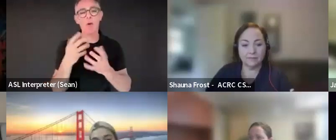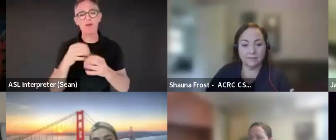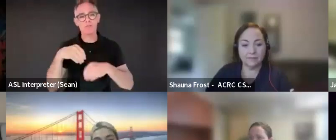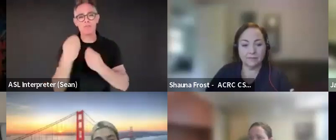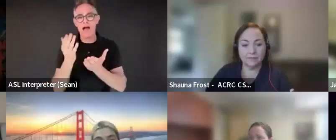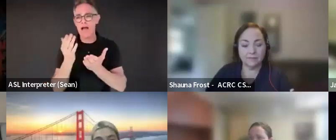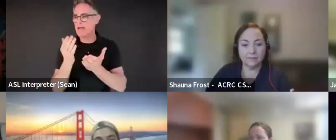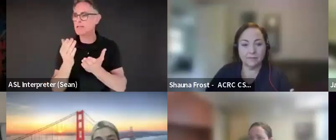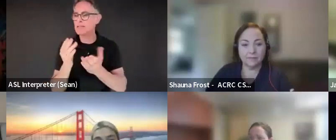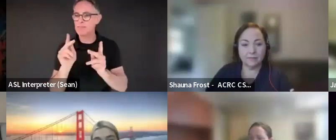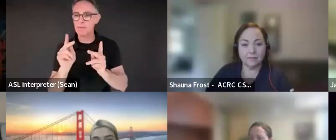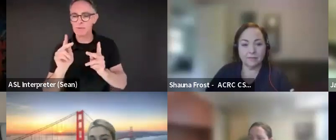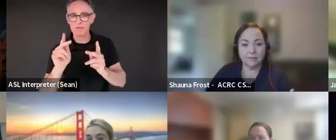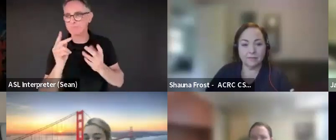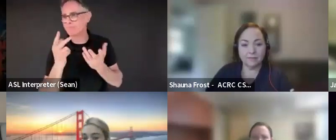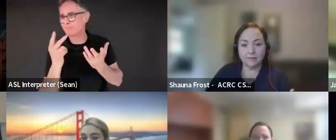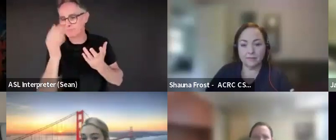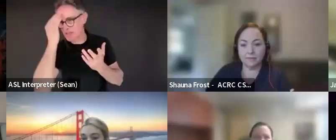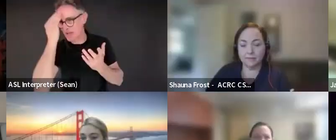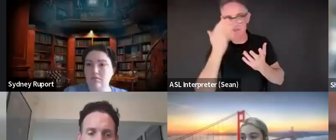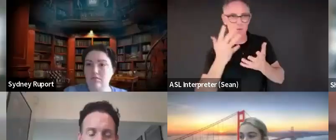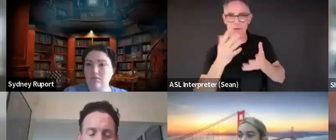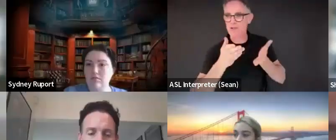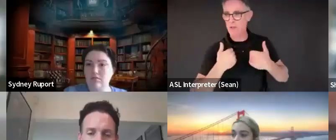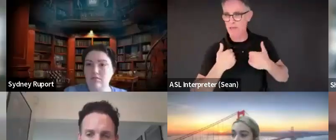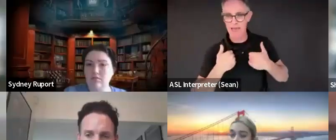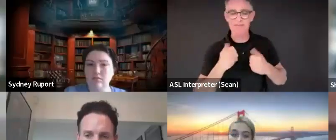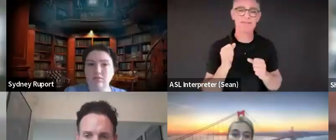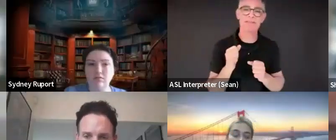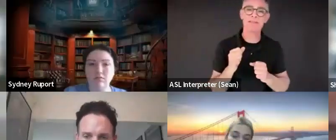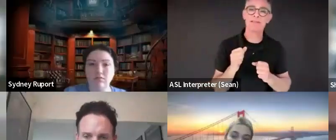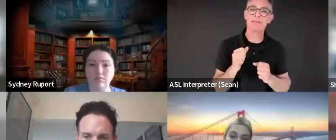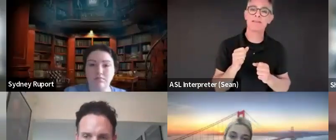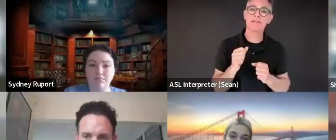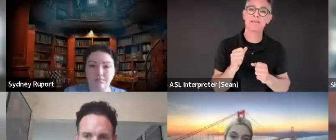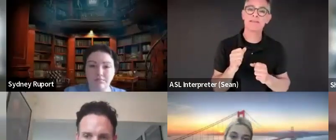be aware of what services that we have. All right, so